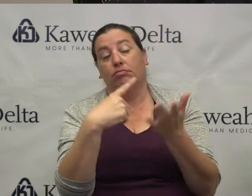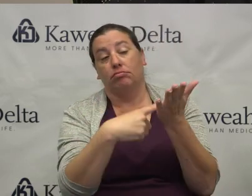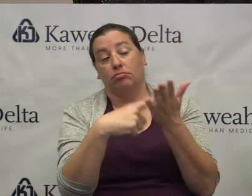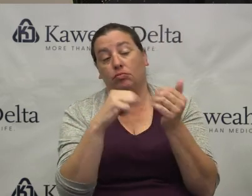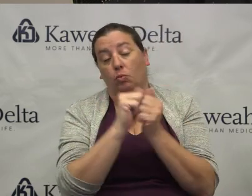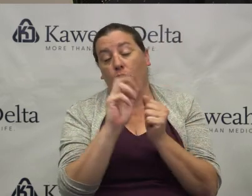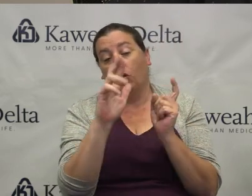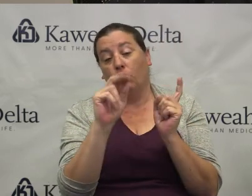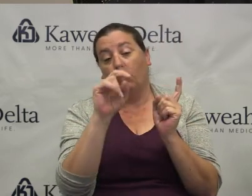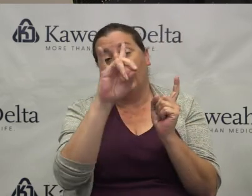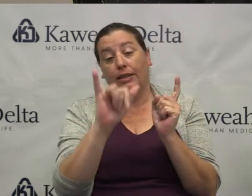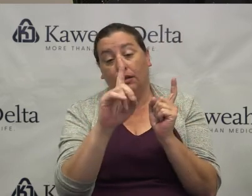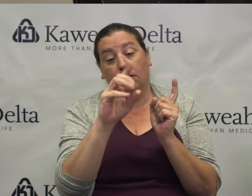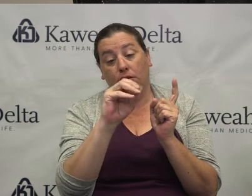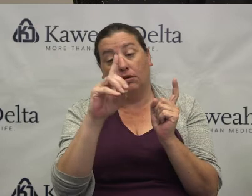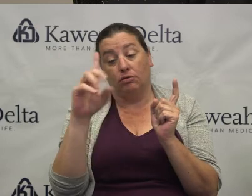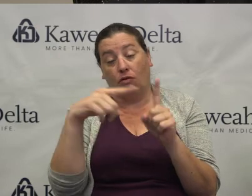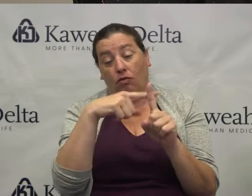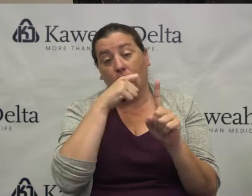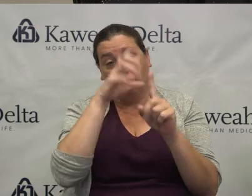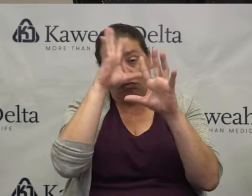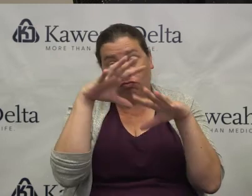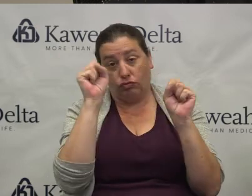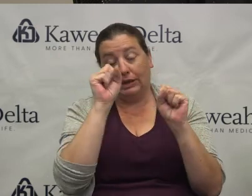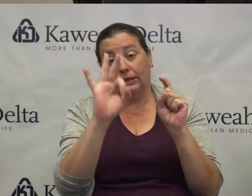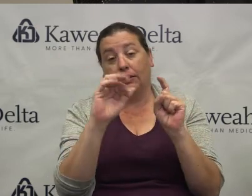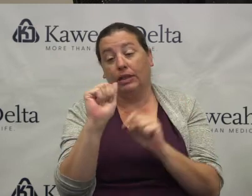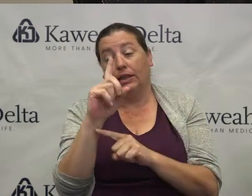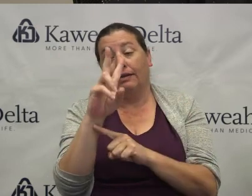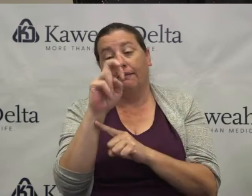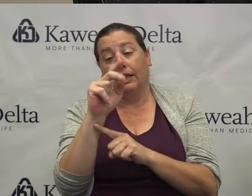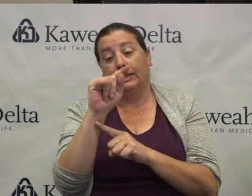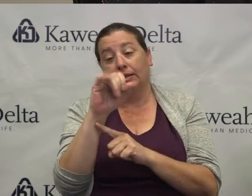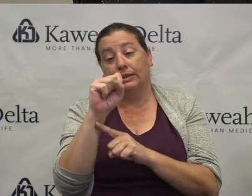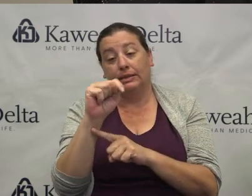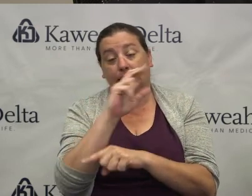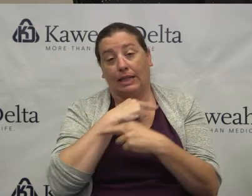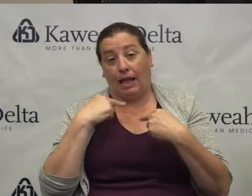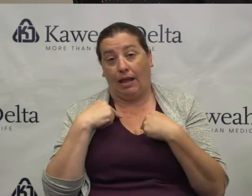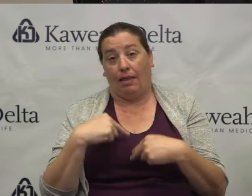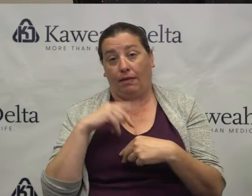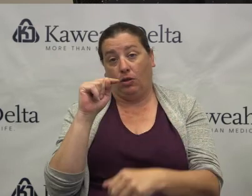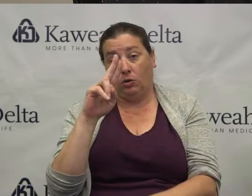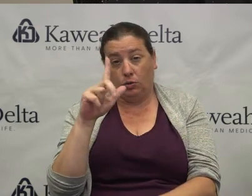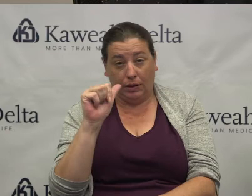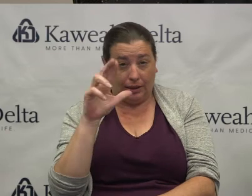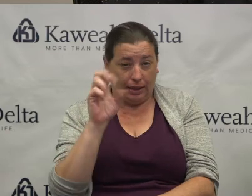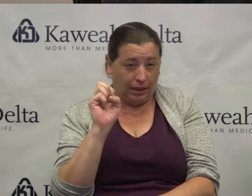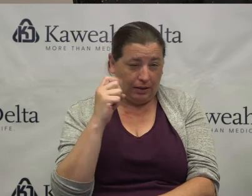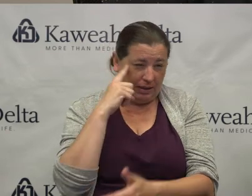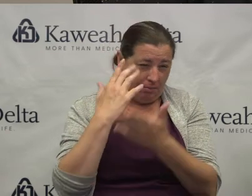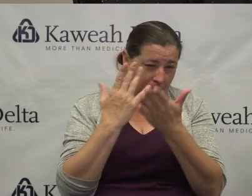Dodd, who is the president of Adventist Health Tulare, I'll say earlier this week, maybe it was last